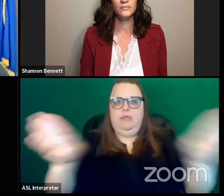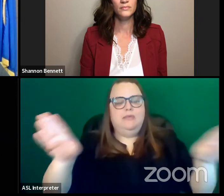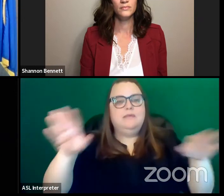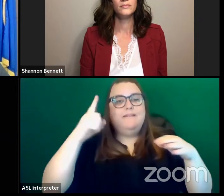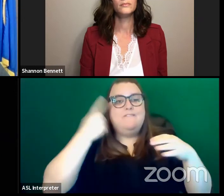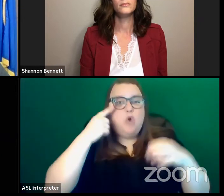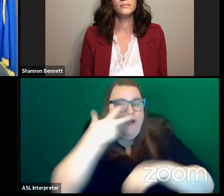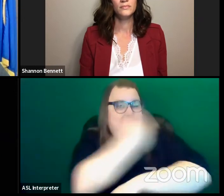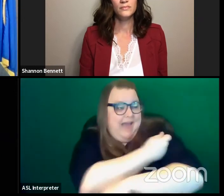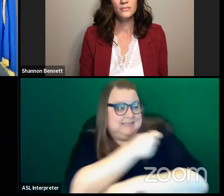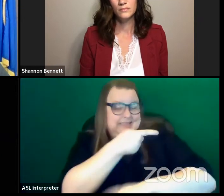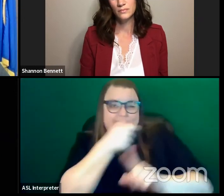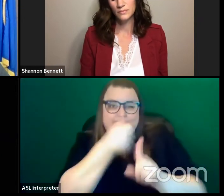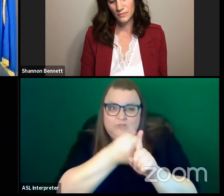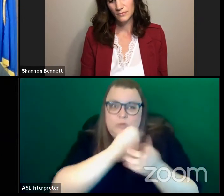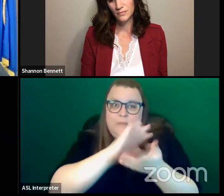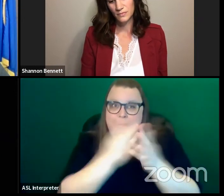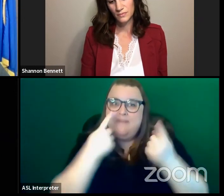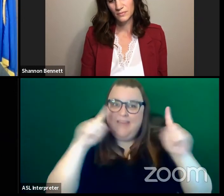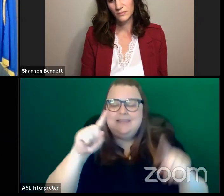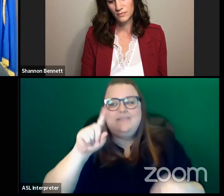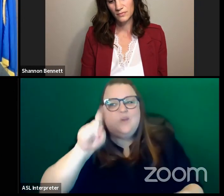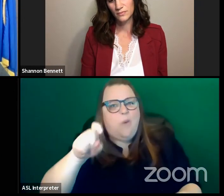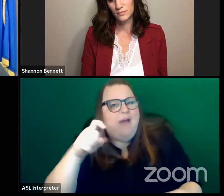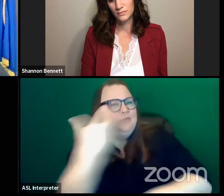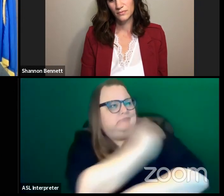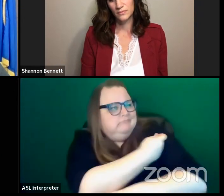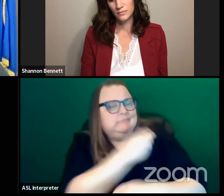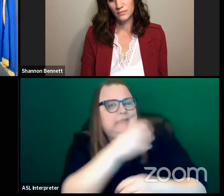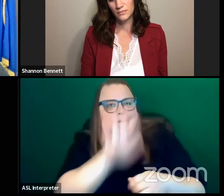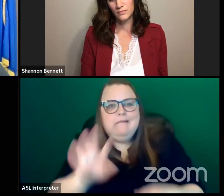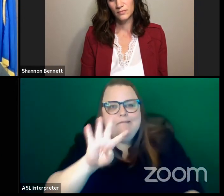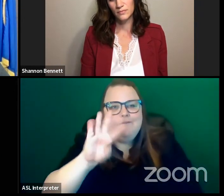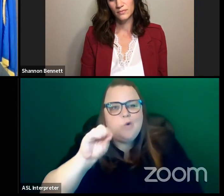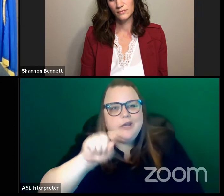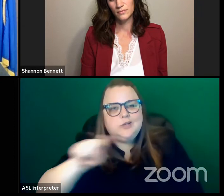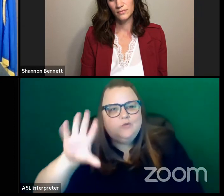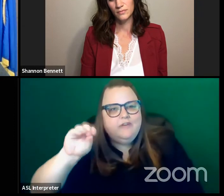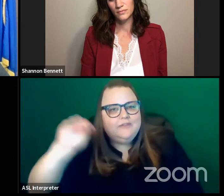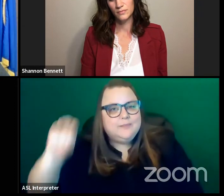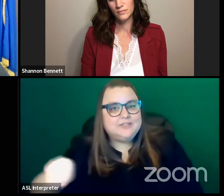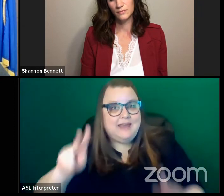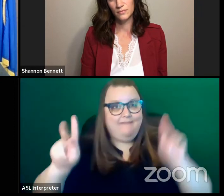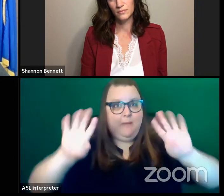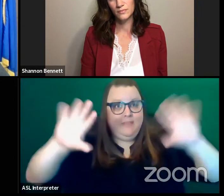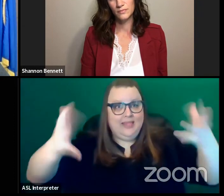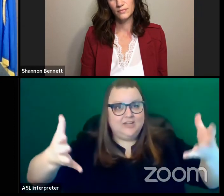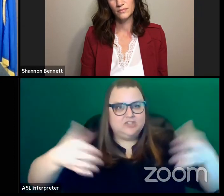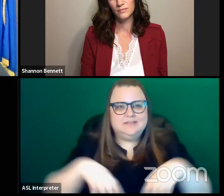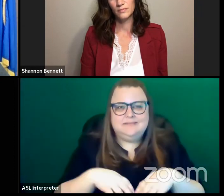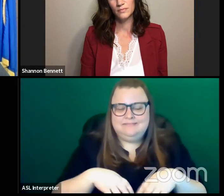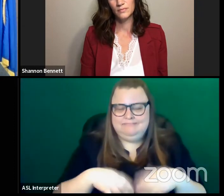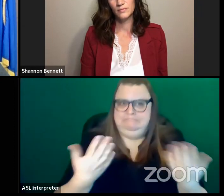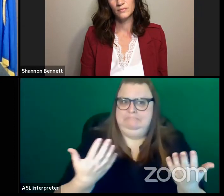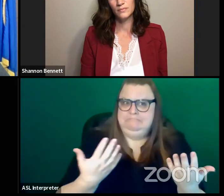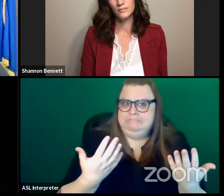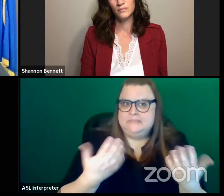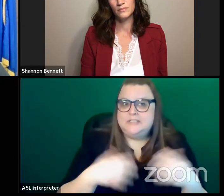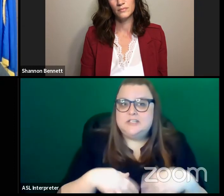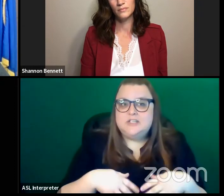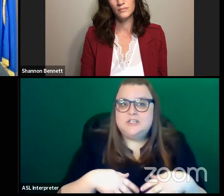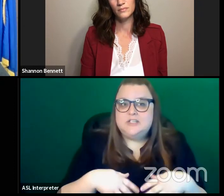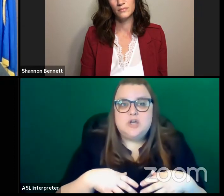has to actually receive it. So will there be any regulations at this point, on a state level for healthcare workers or really anybody else in,